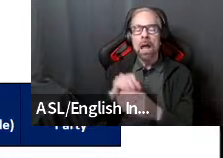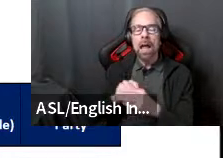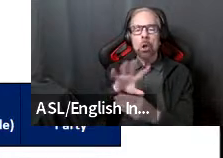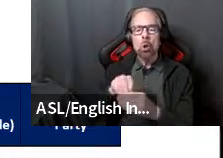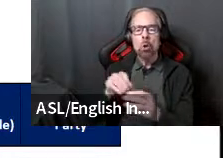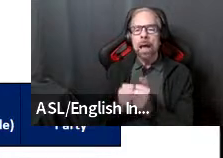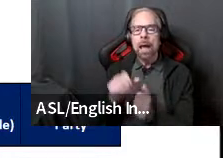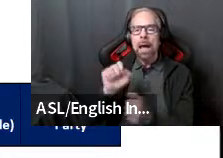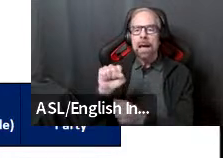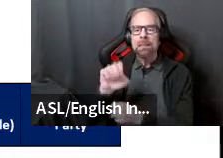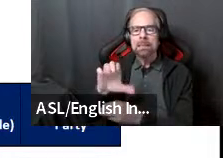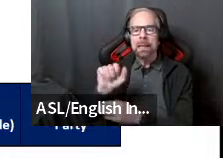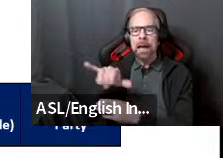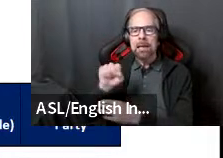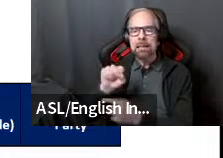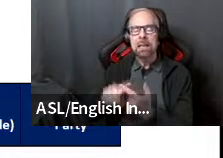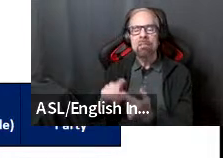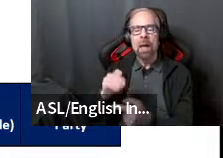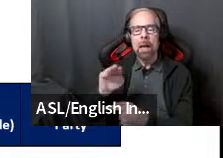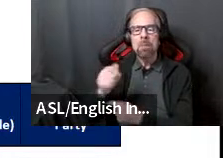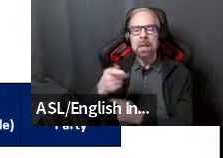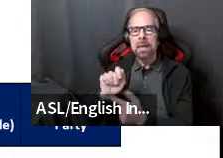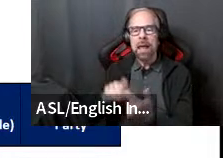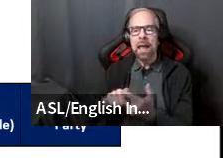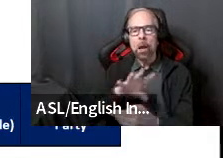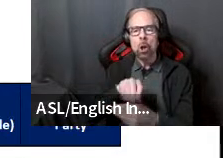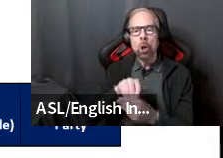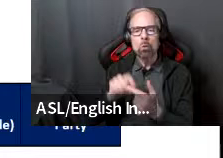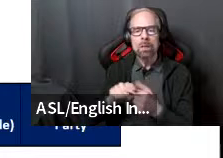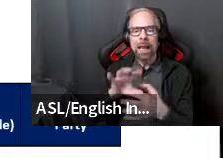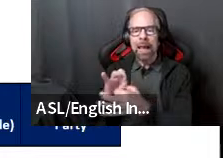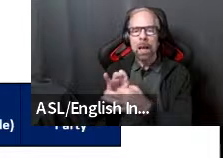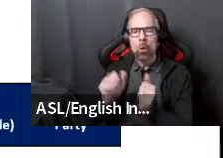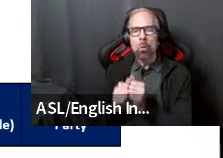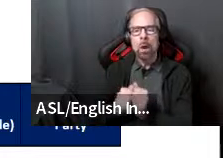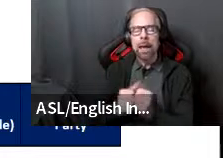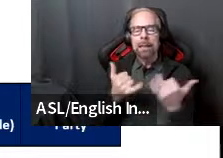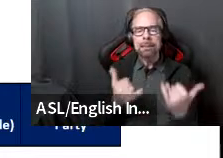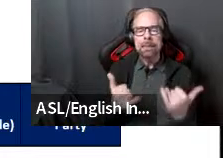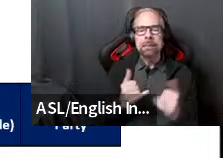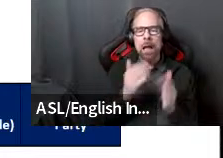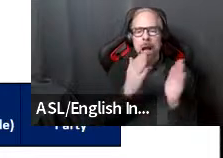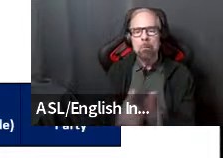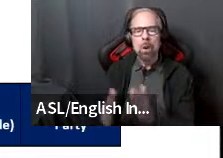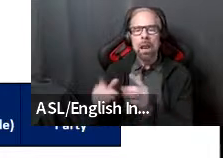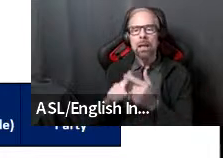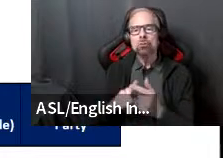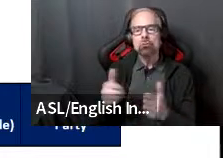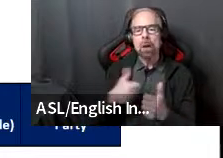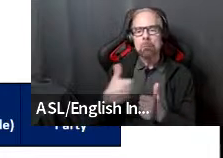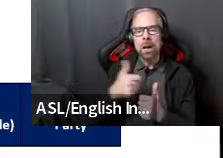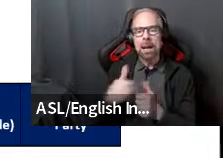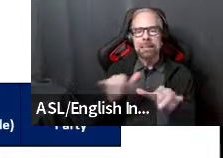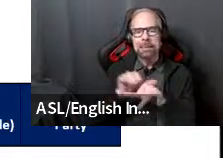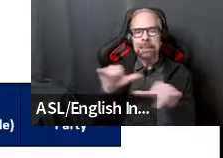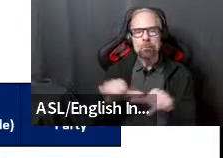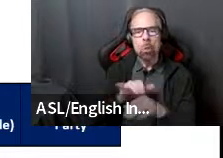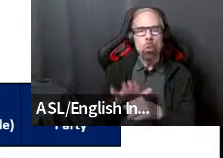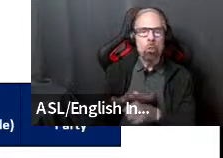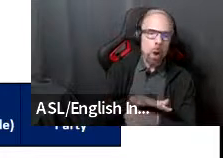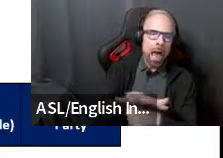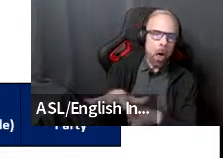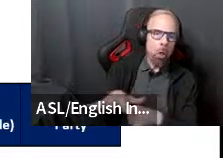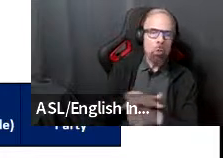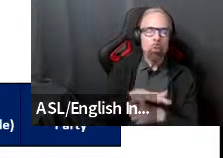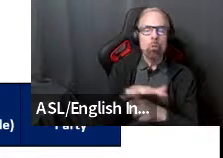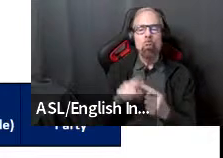area. The MLPA does include connectivity to existing and planned active transportation systems throughout the program area. And